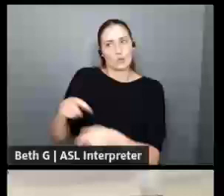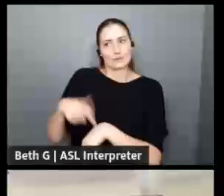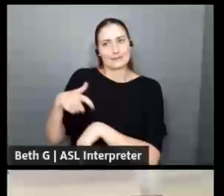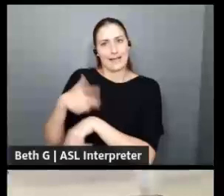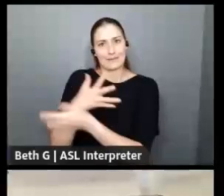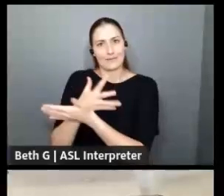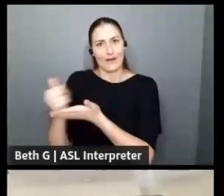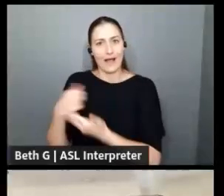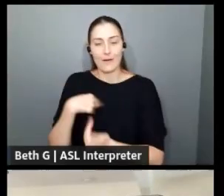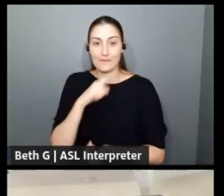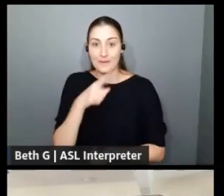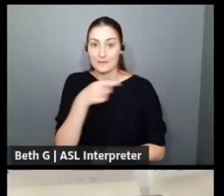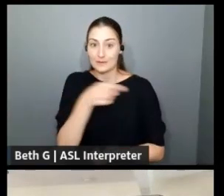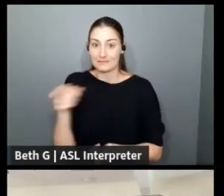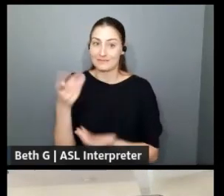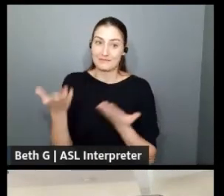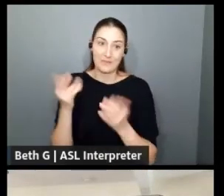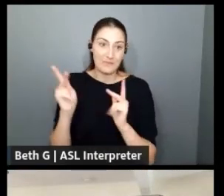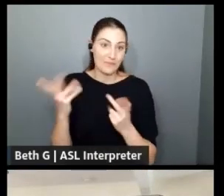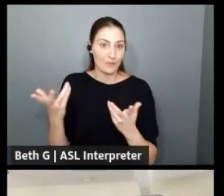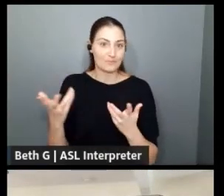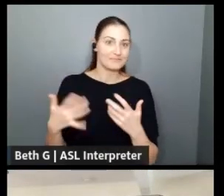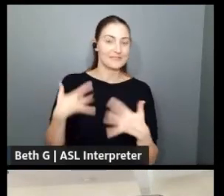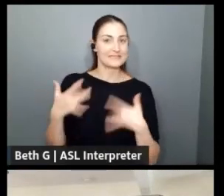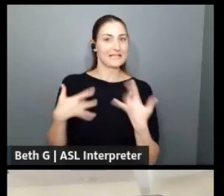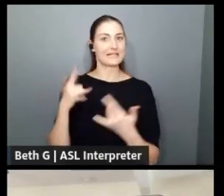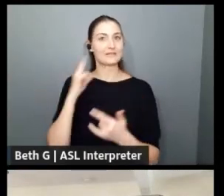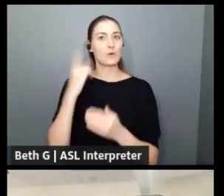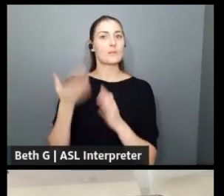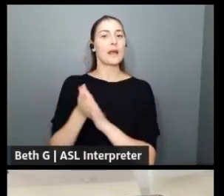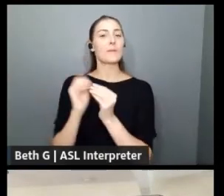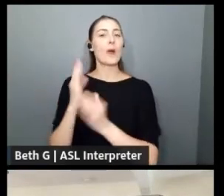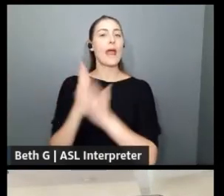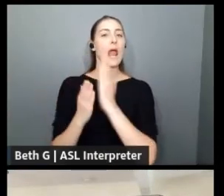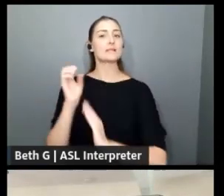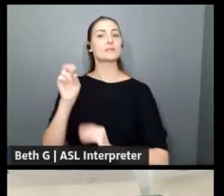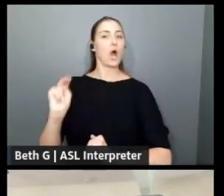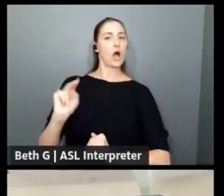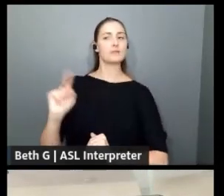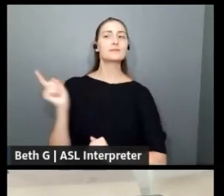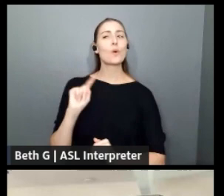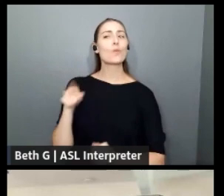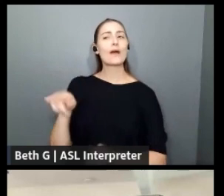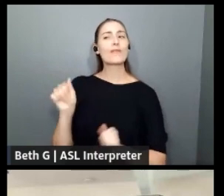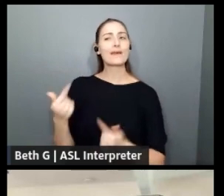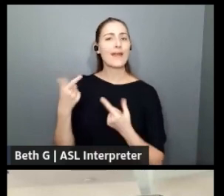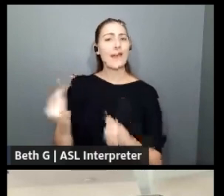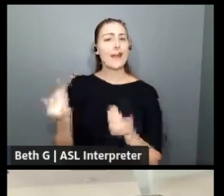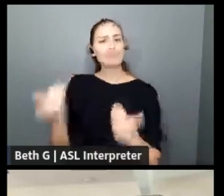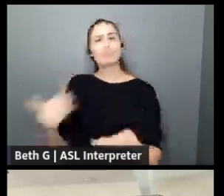be really excited to get hands-on with this. So any place for where they could go to really get started?